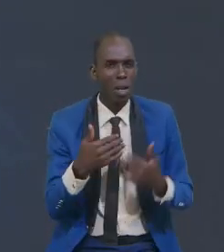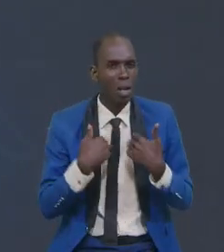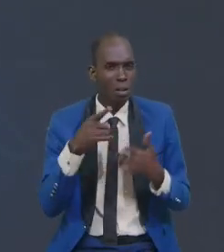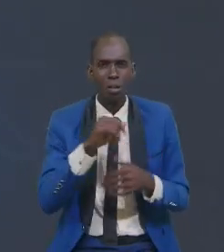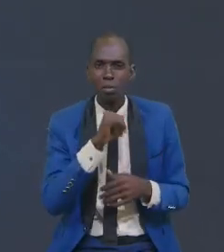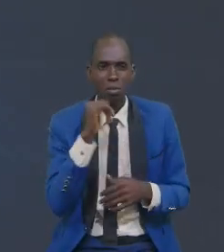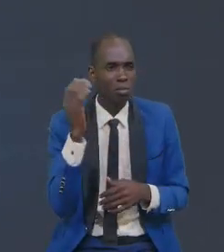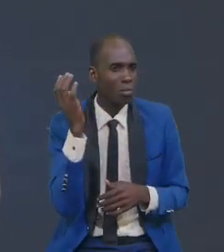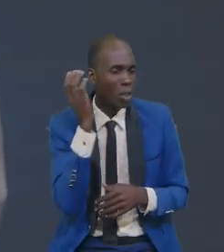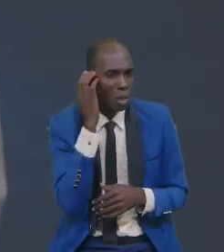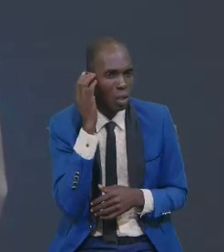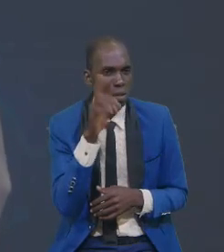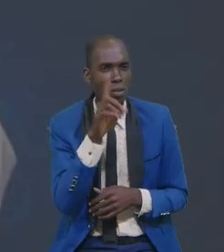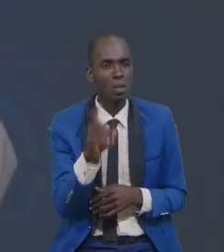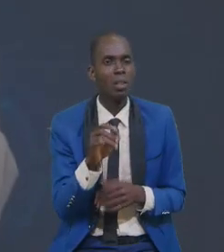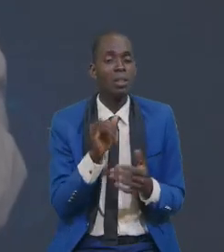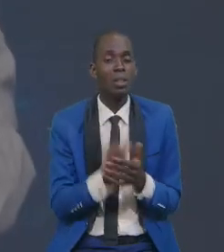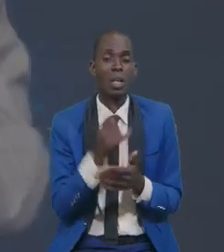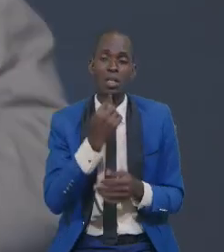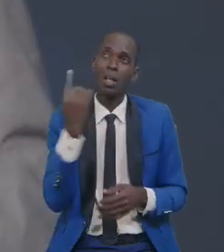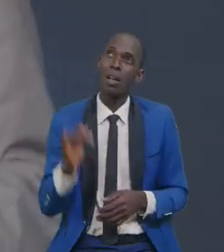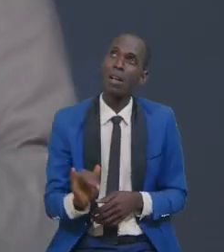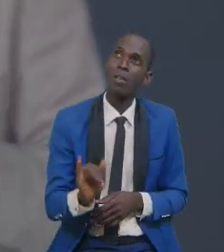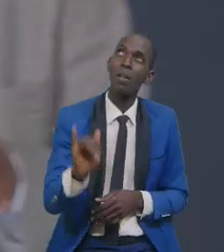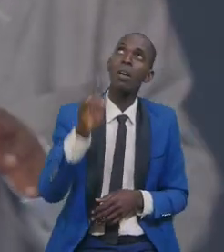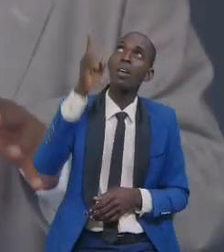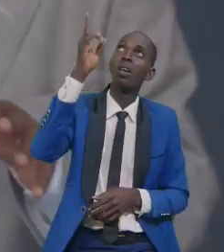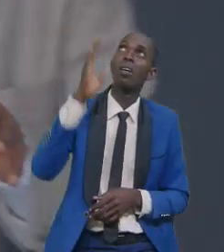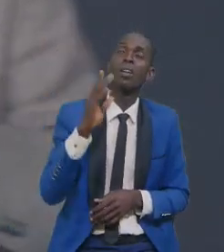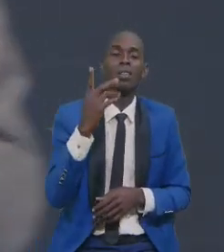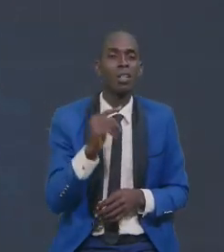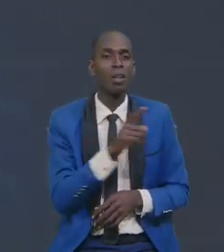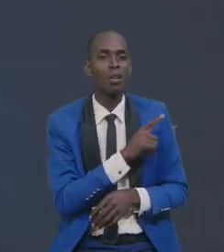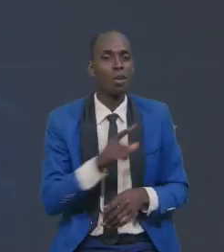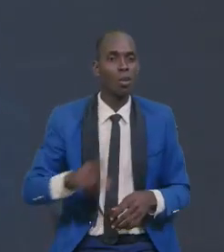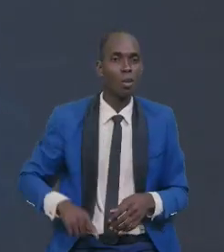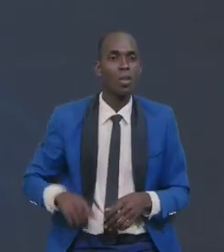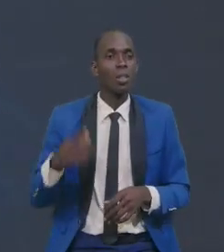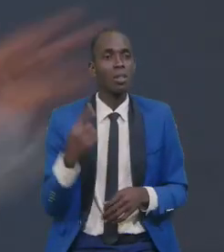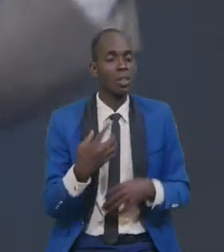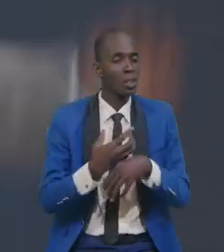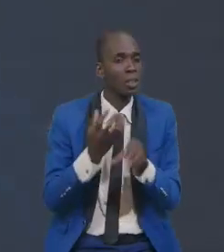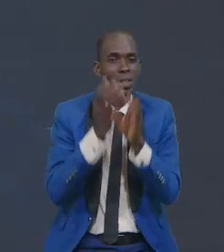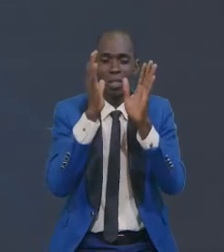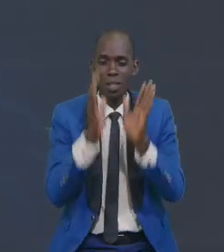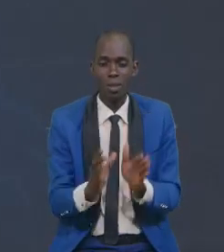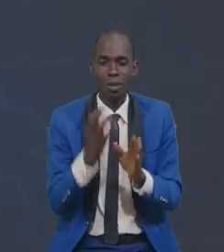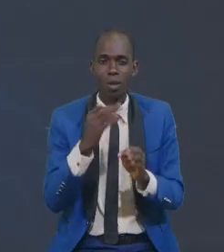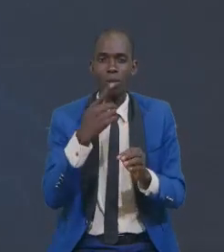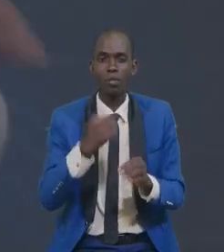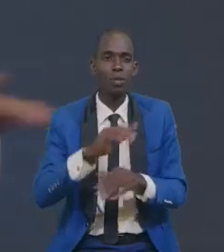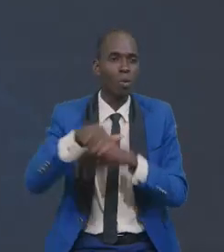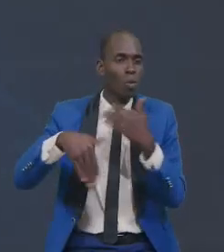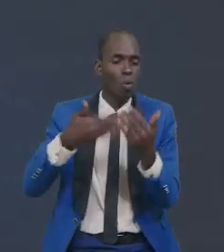heard, that the everlasting God, the Lord, the creator of the ends of the earth,